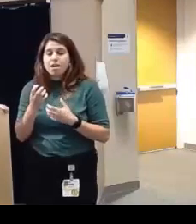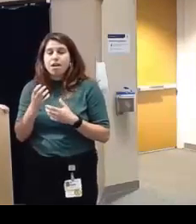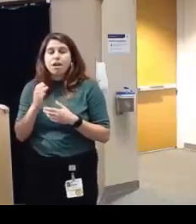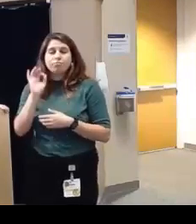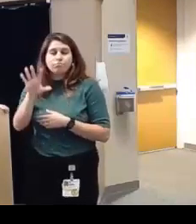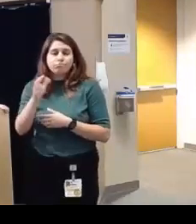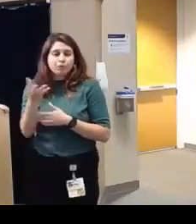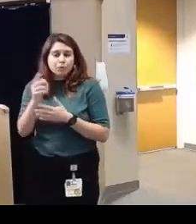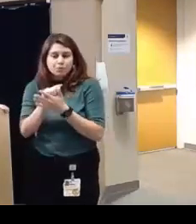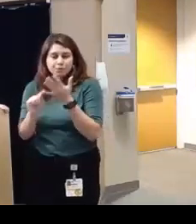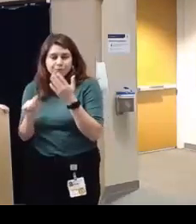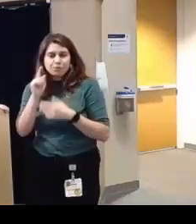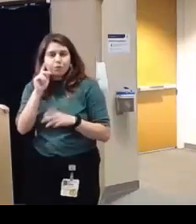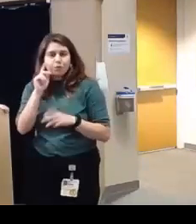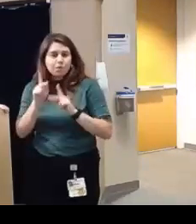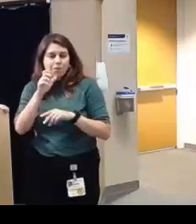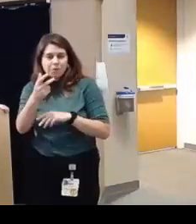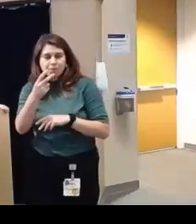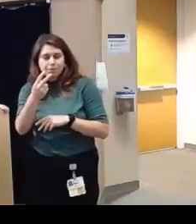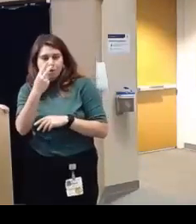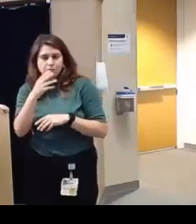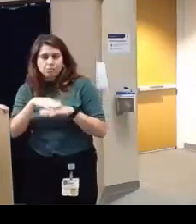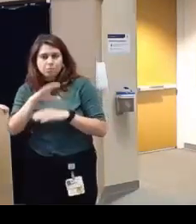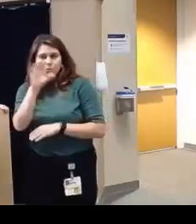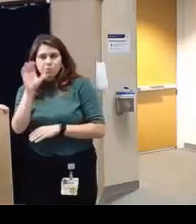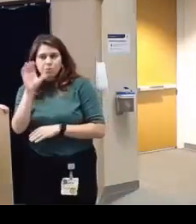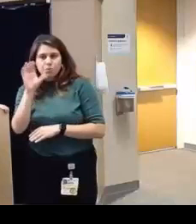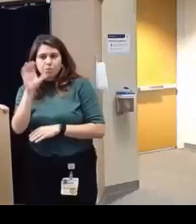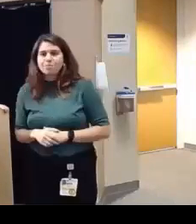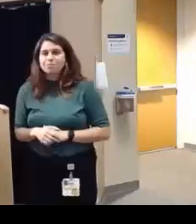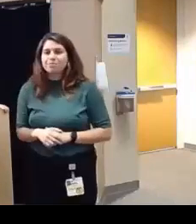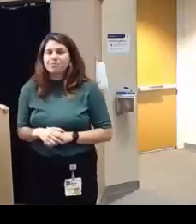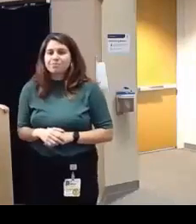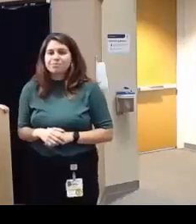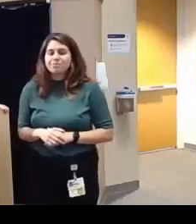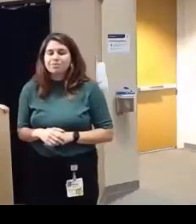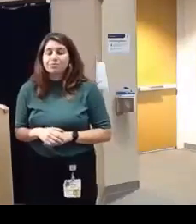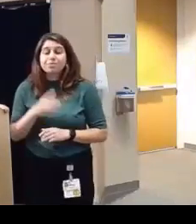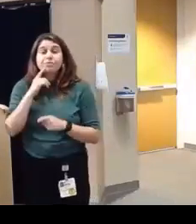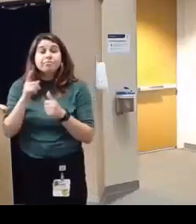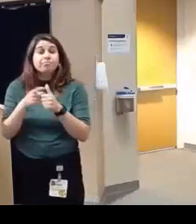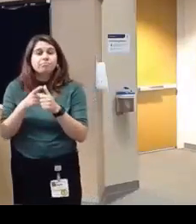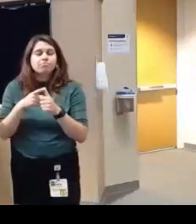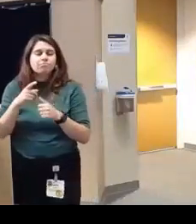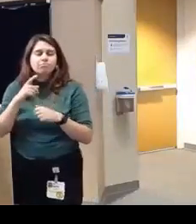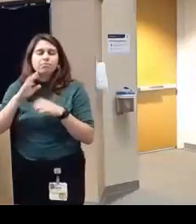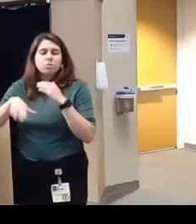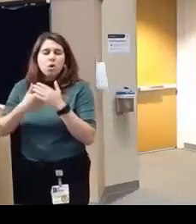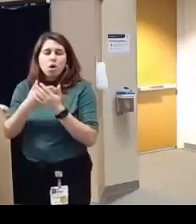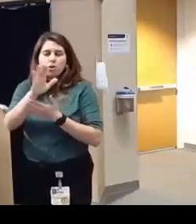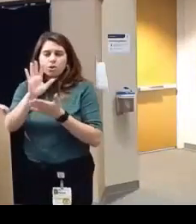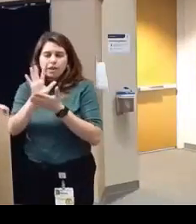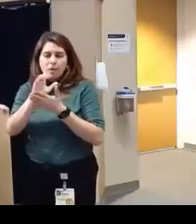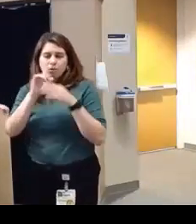mention a few things, especially for the people on Zoom. One is all the cameras are off